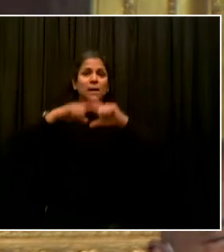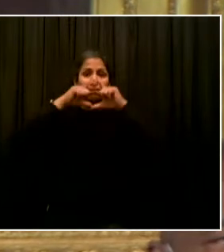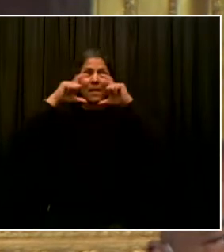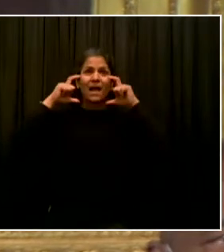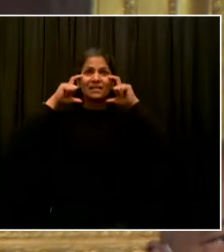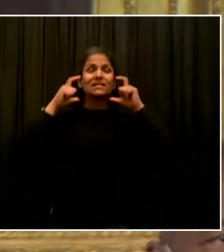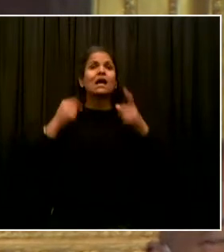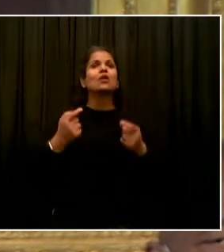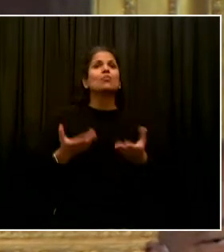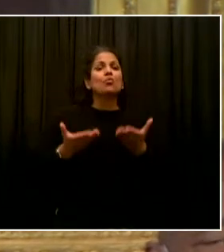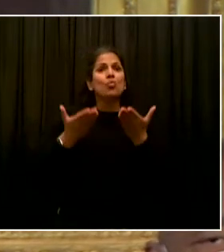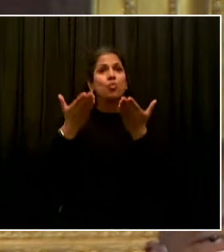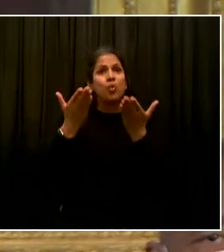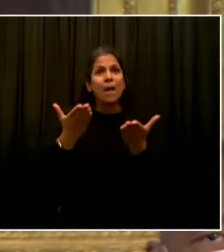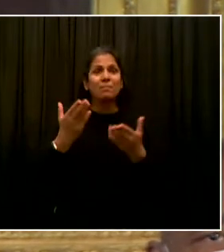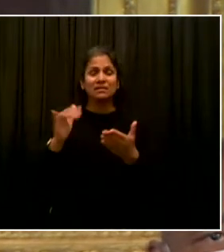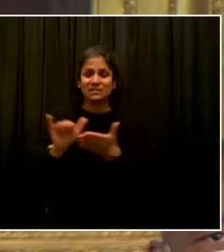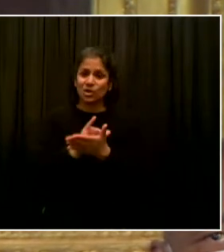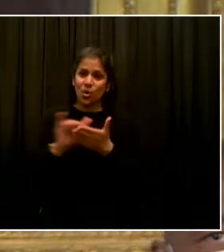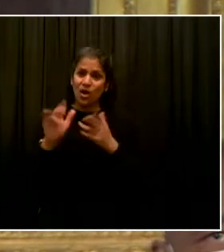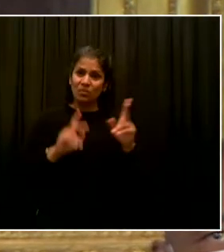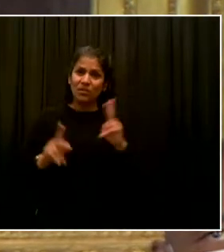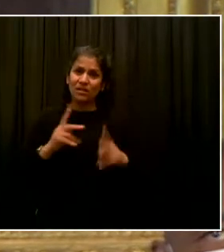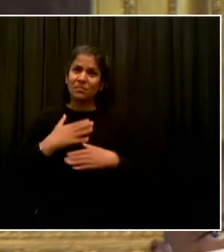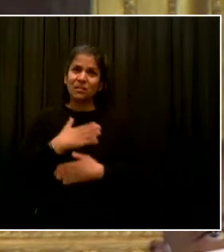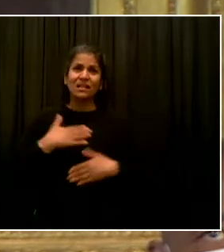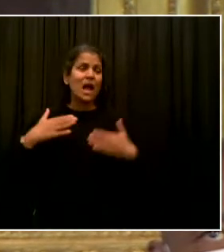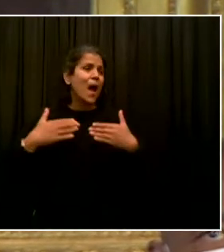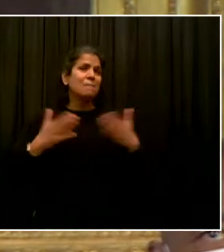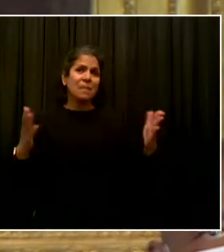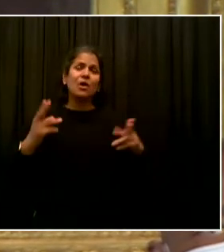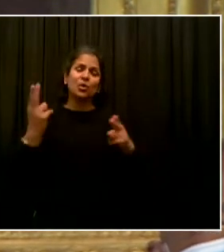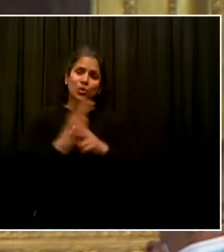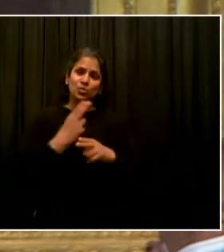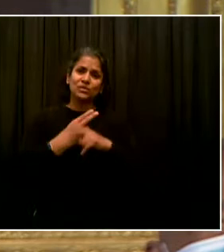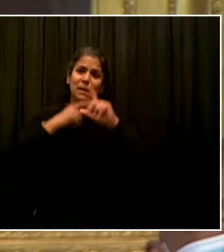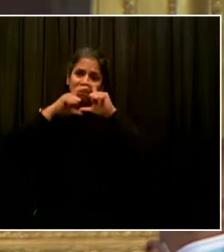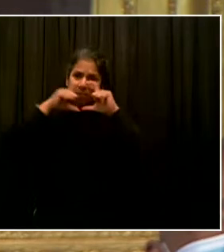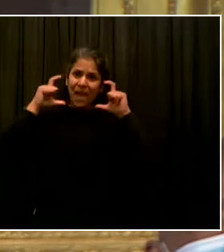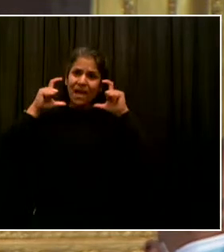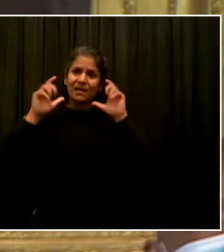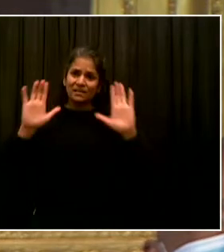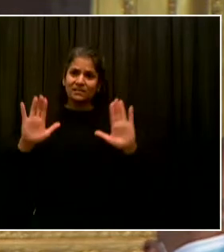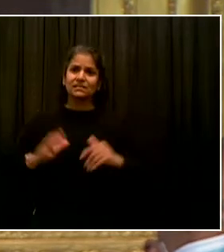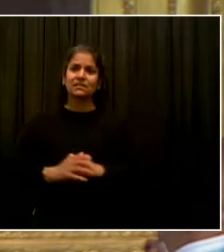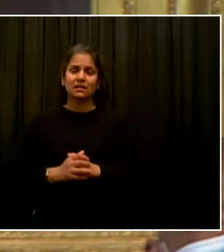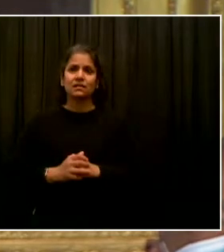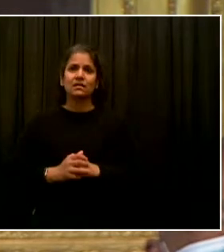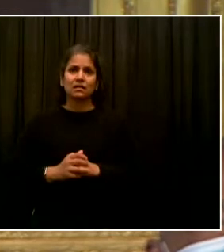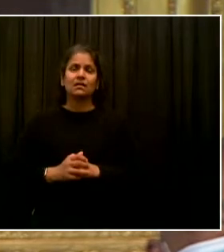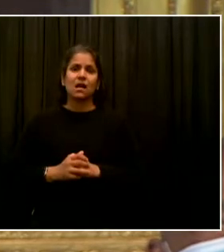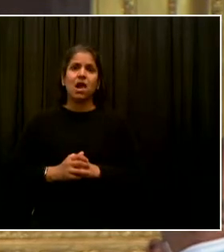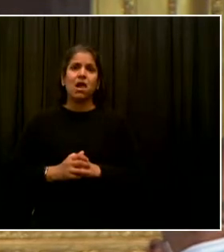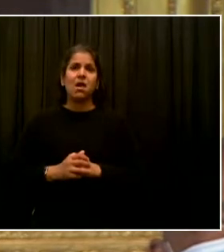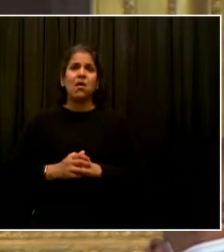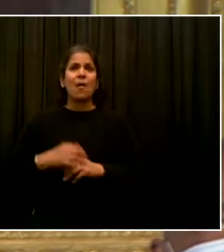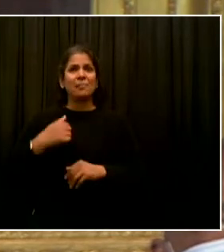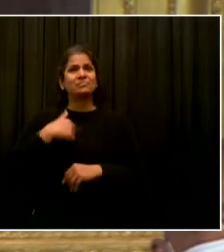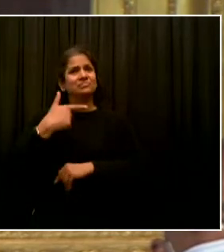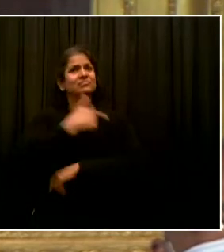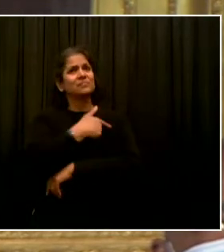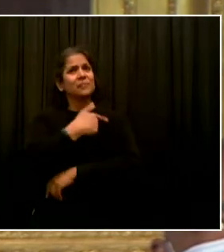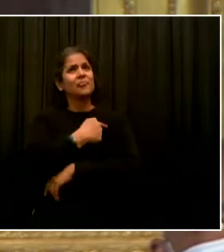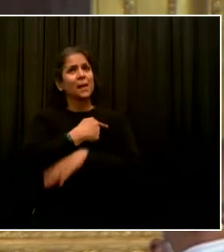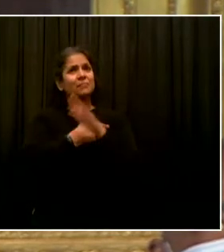Yorkers do in public indoor settings, especially if you're not certain about the vaccination status of those around you, but